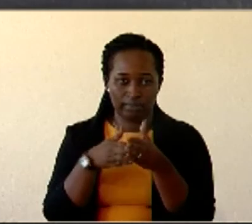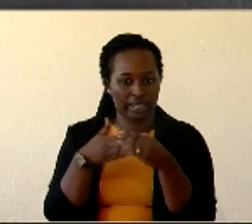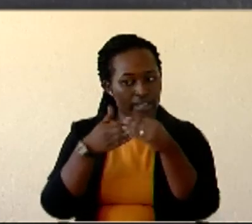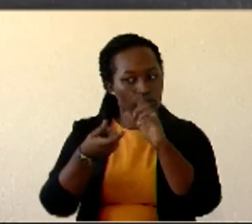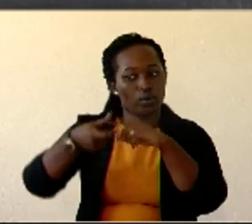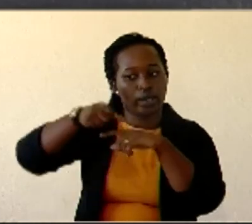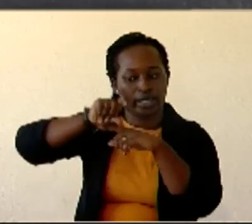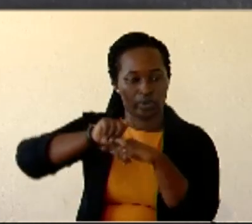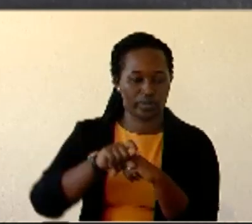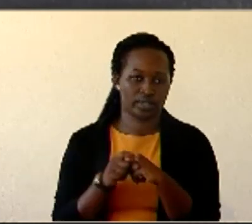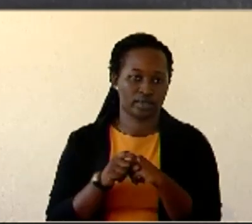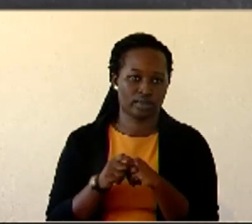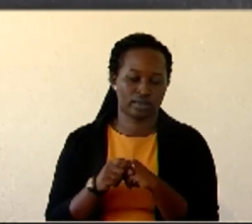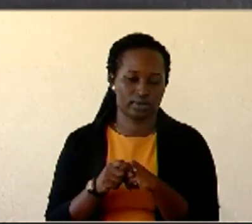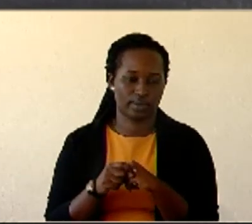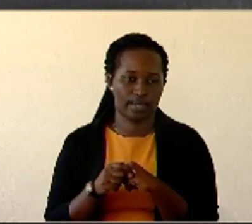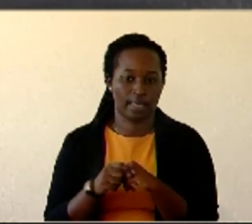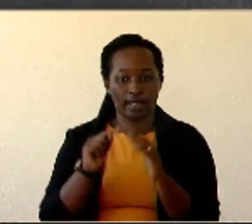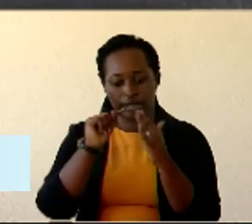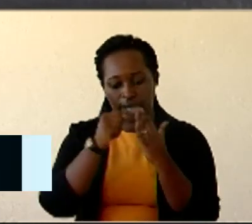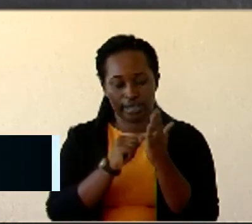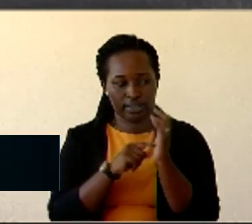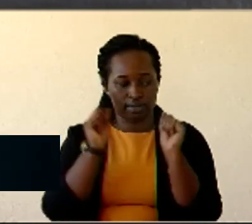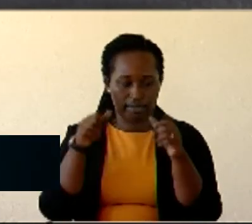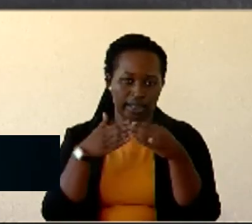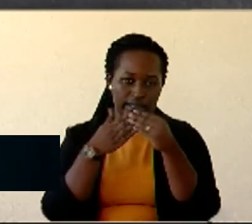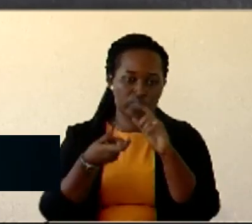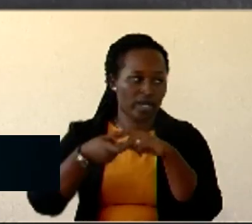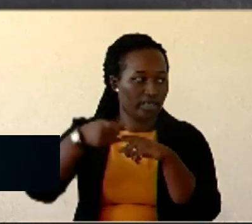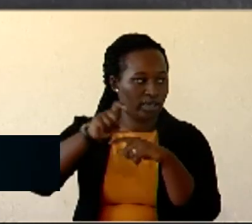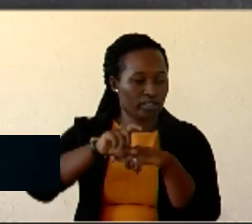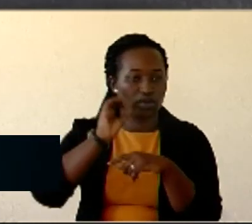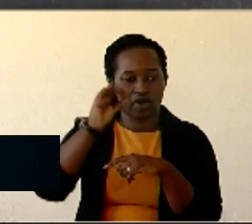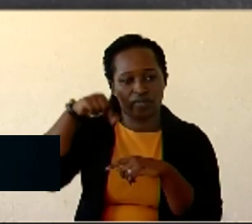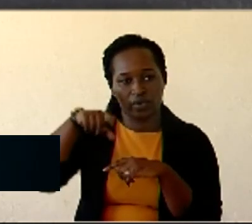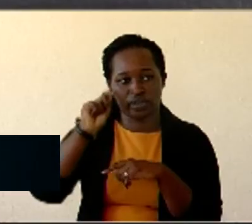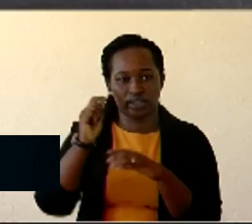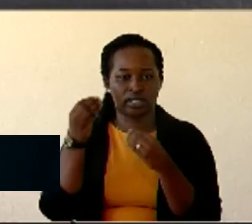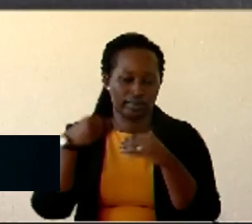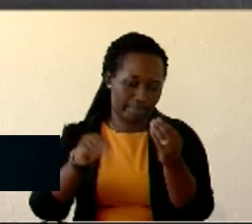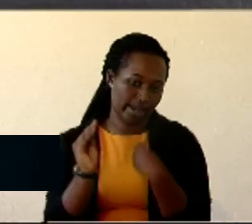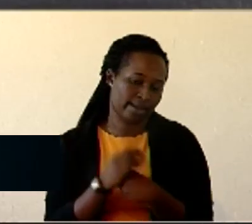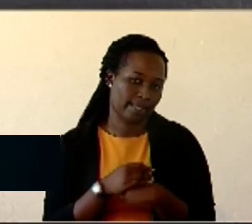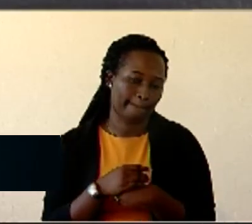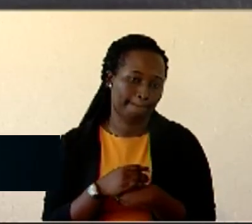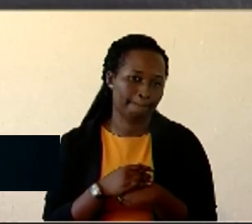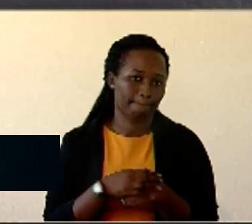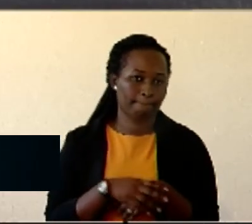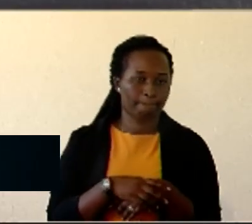increase, maybe factors that may lead to an increase in quantity supplied, factors that may lead to an